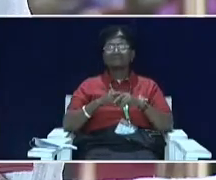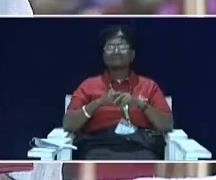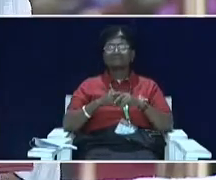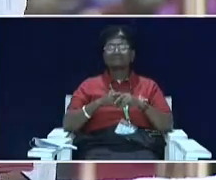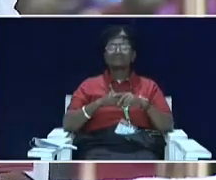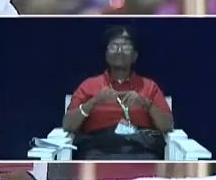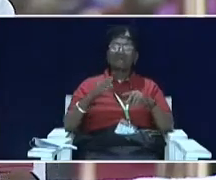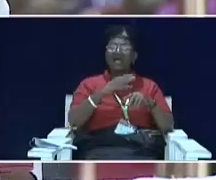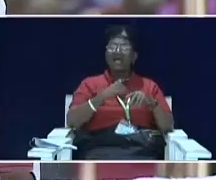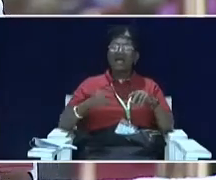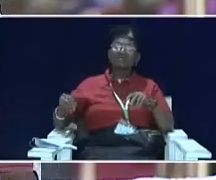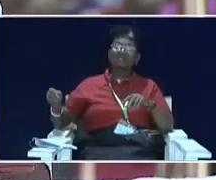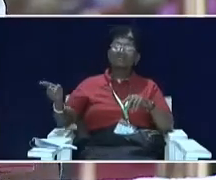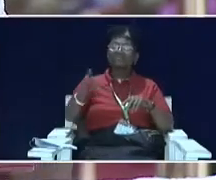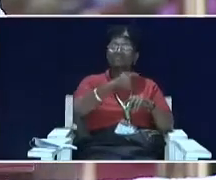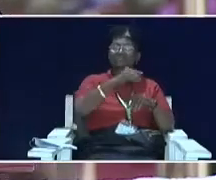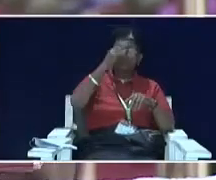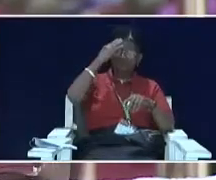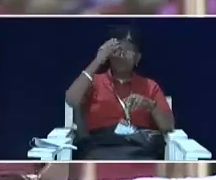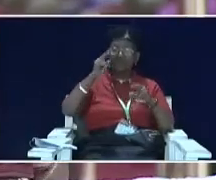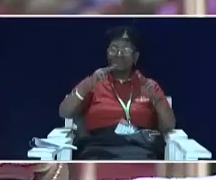And you know very well,